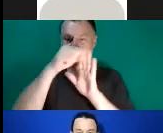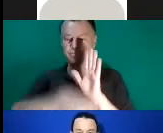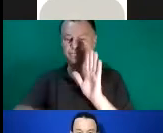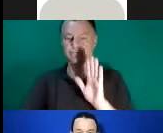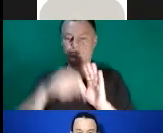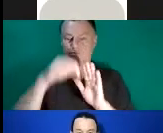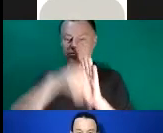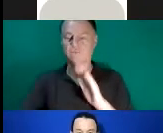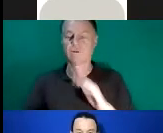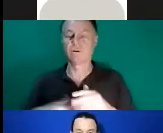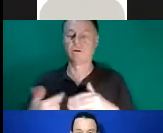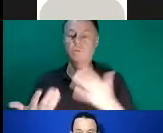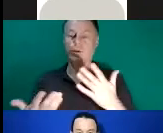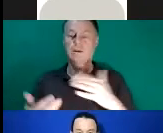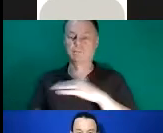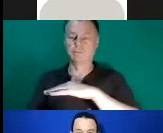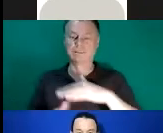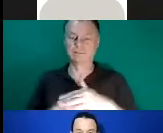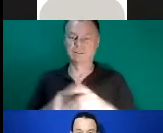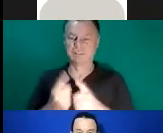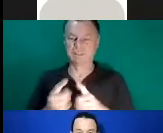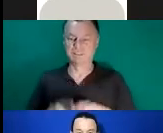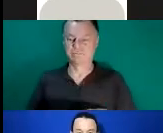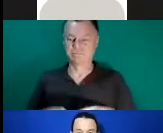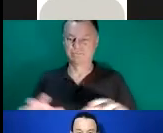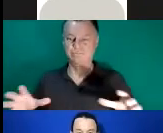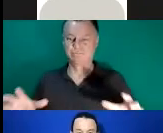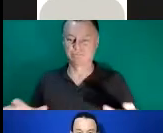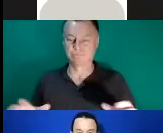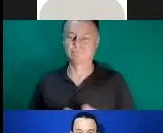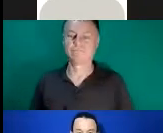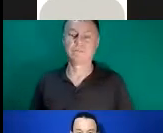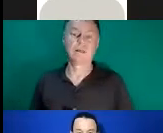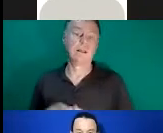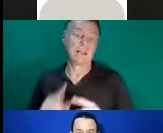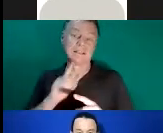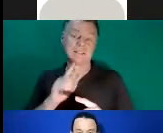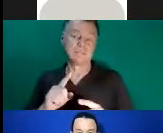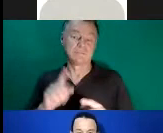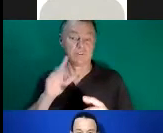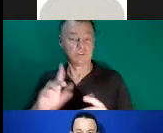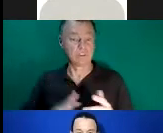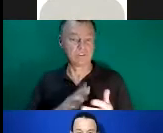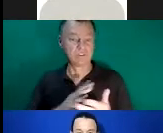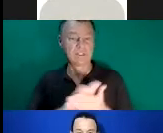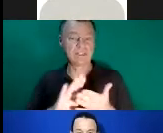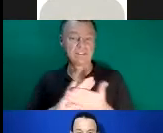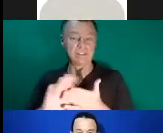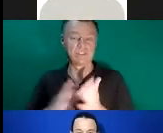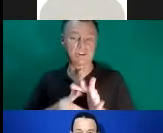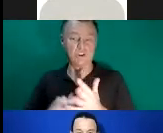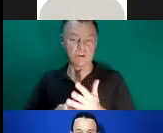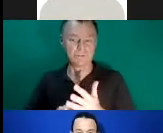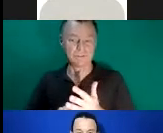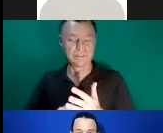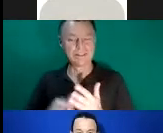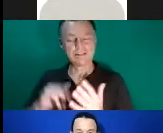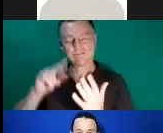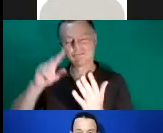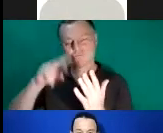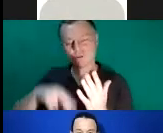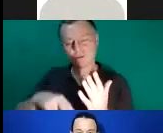here, as I mentioned before, that a lot of information you can find on H.H. Holmes needs to be read through